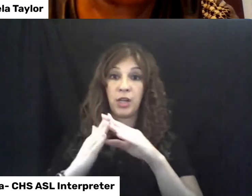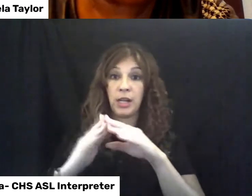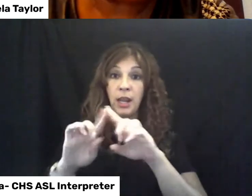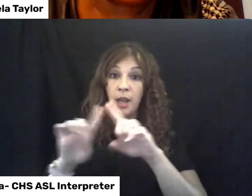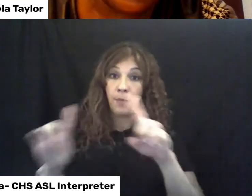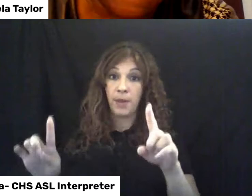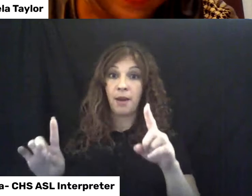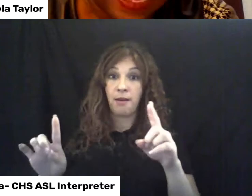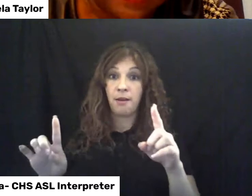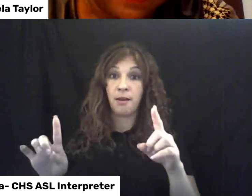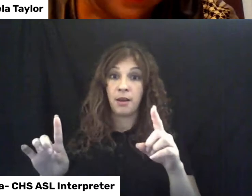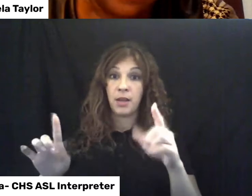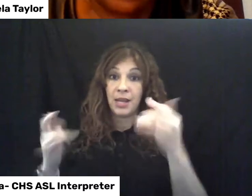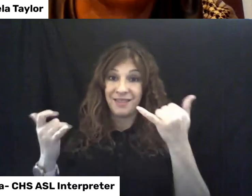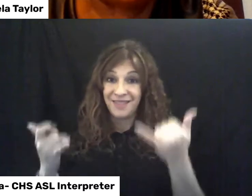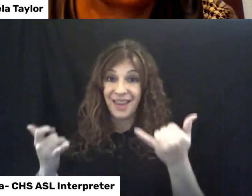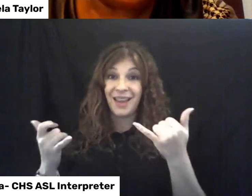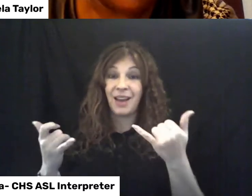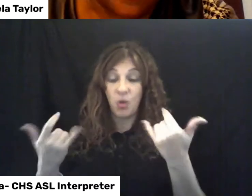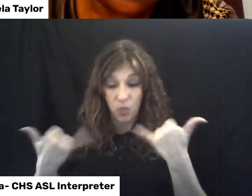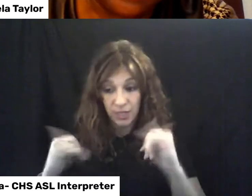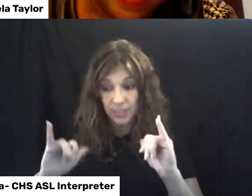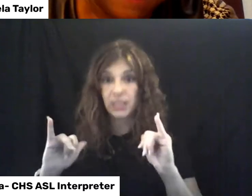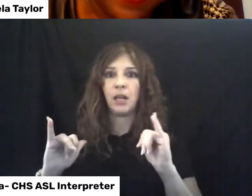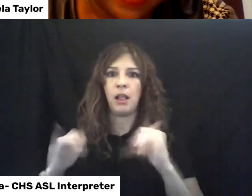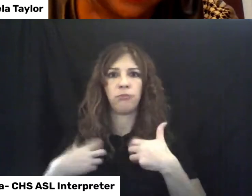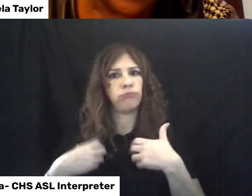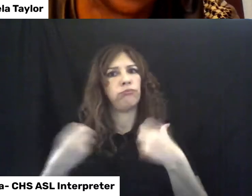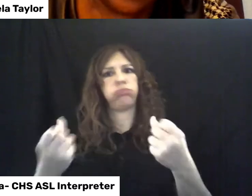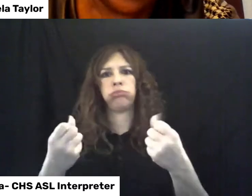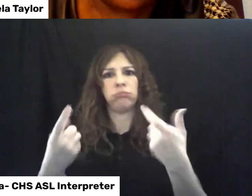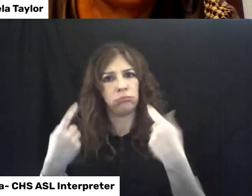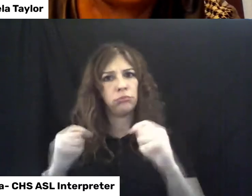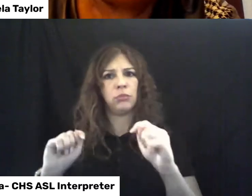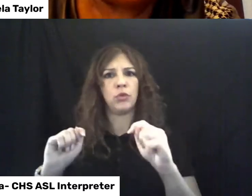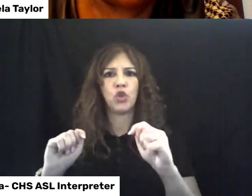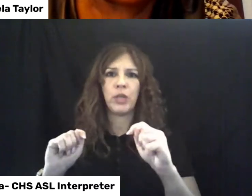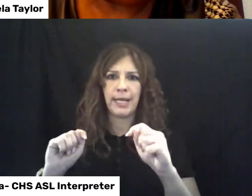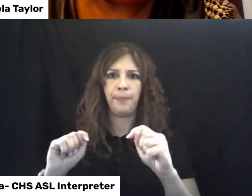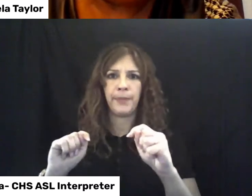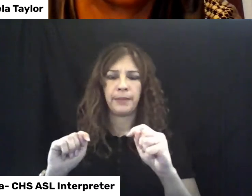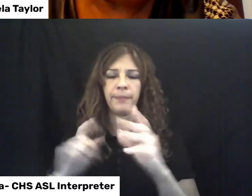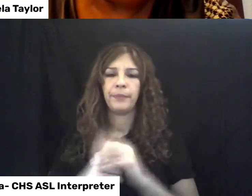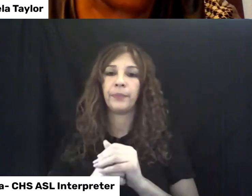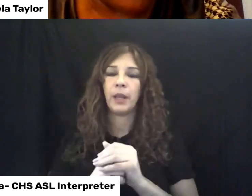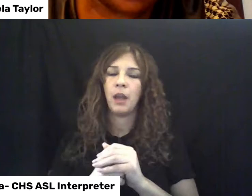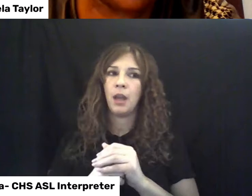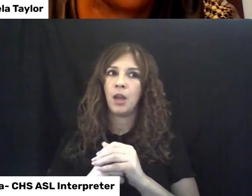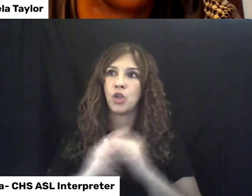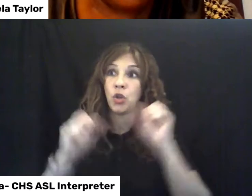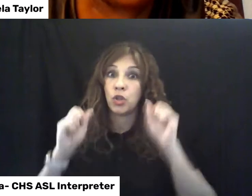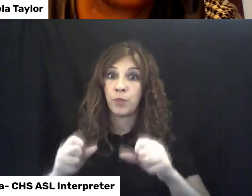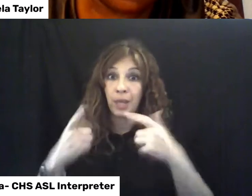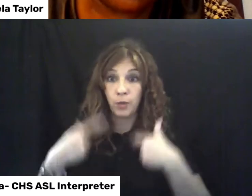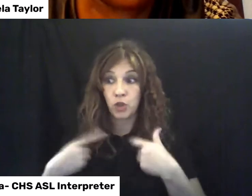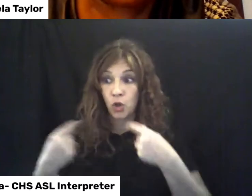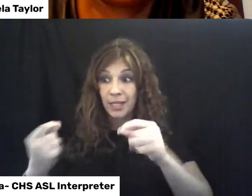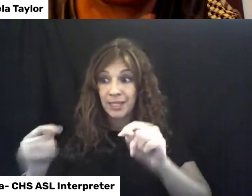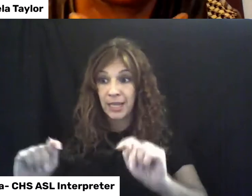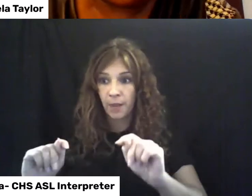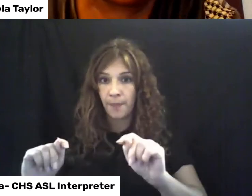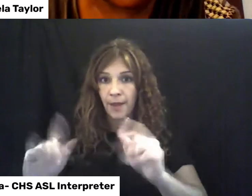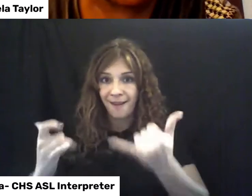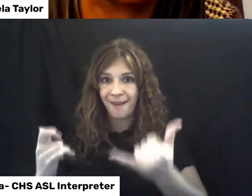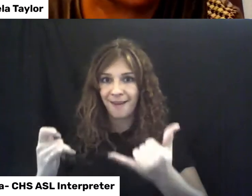to even to attempt it, and then to attempt it, and for it to be moving in such